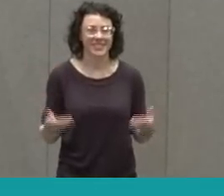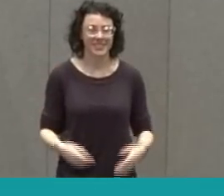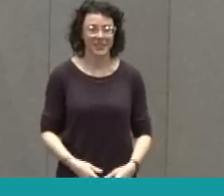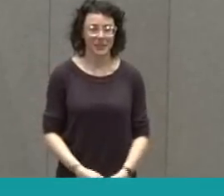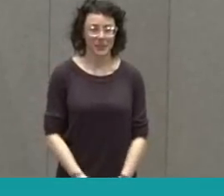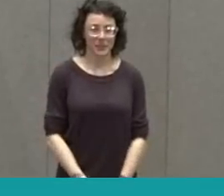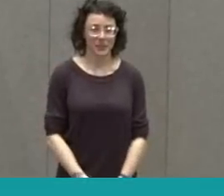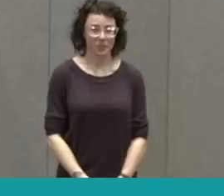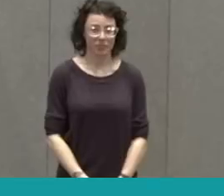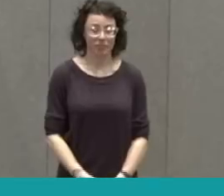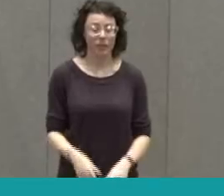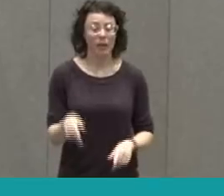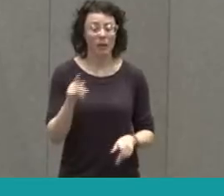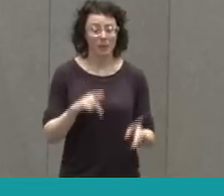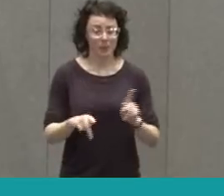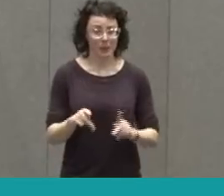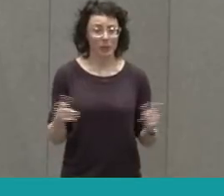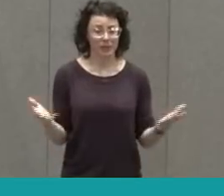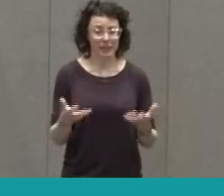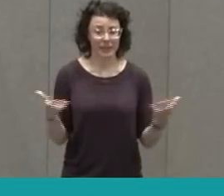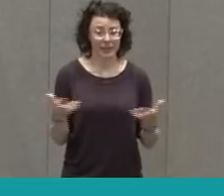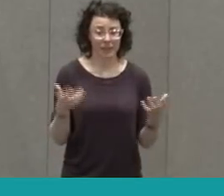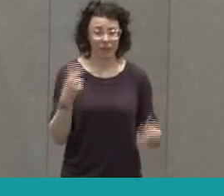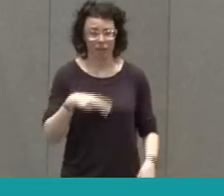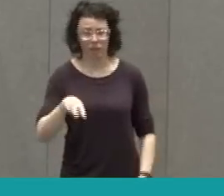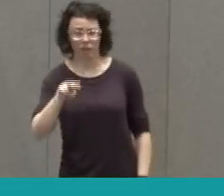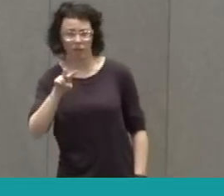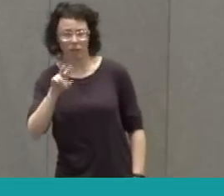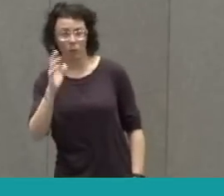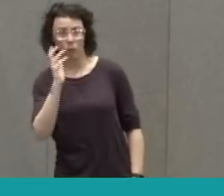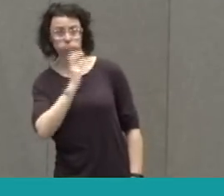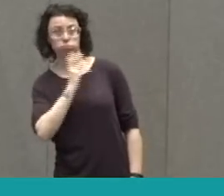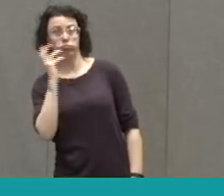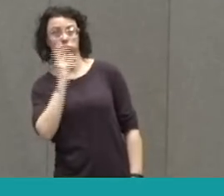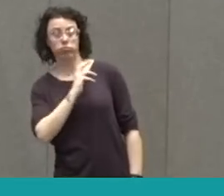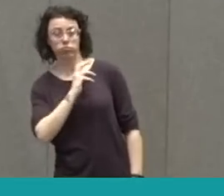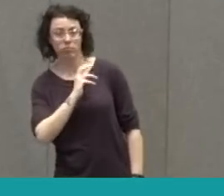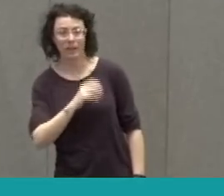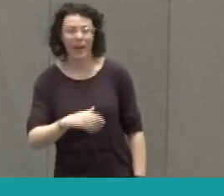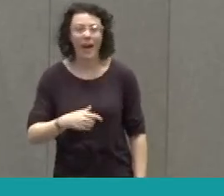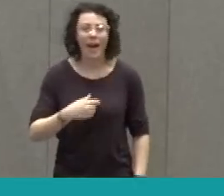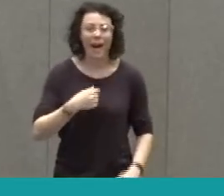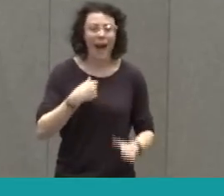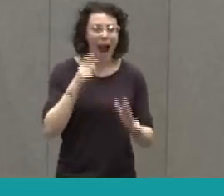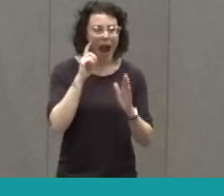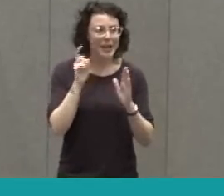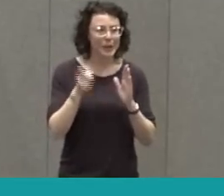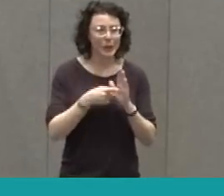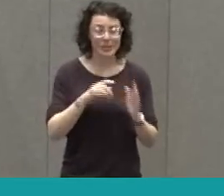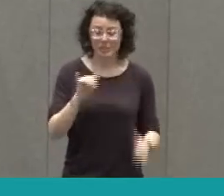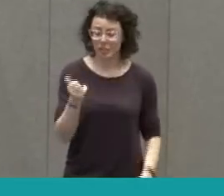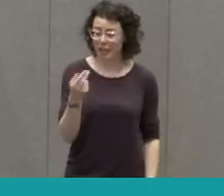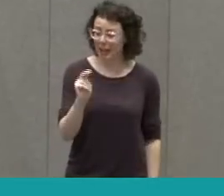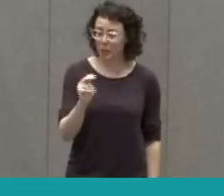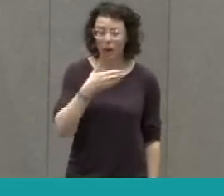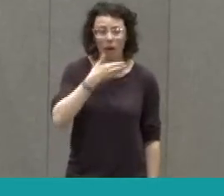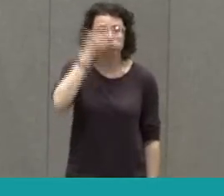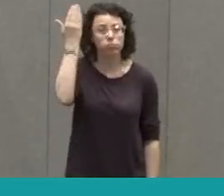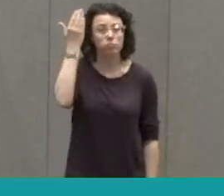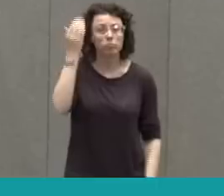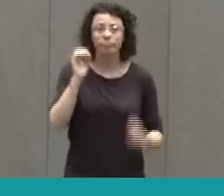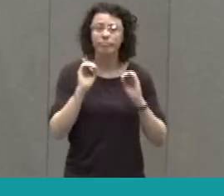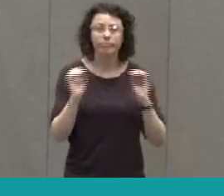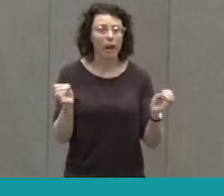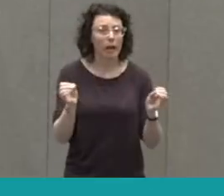People over here are saying, whoa. So I noticed there's nothing in January. Right now, January is the